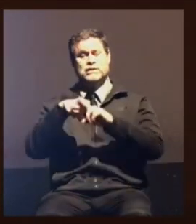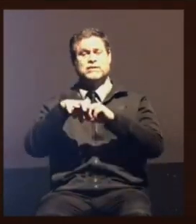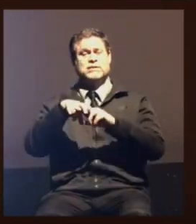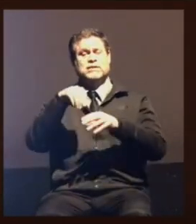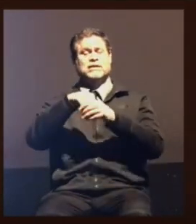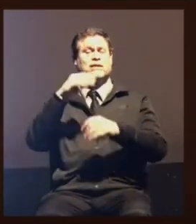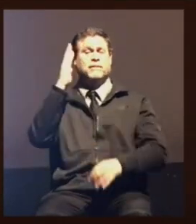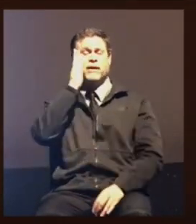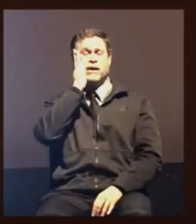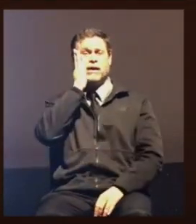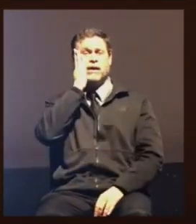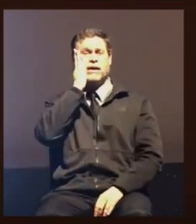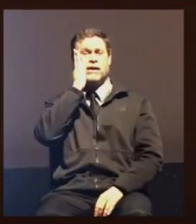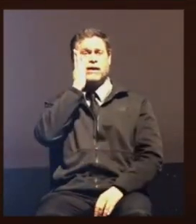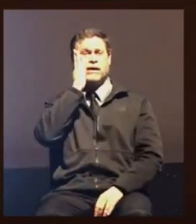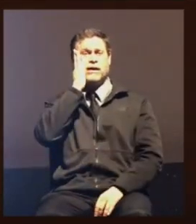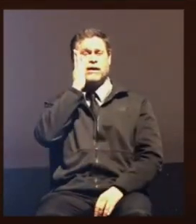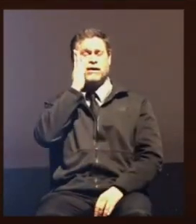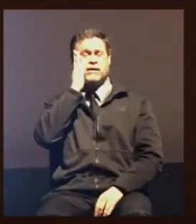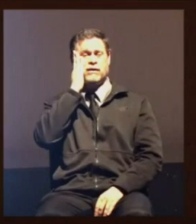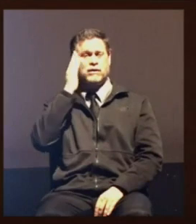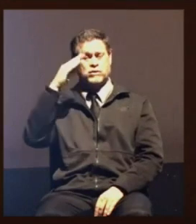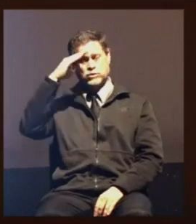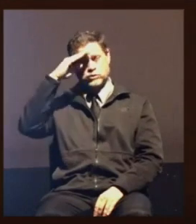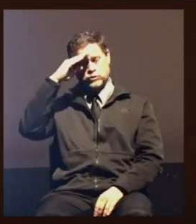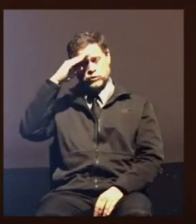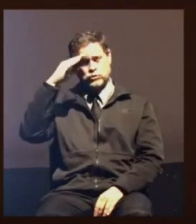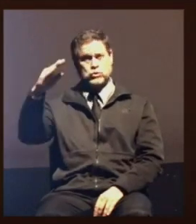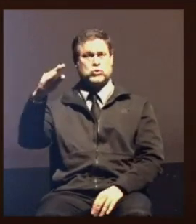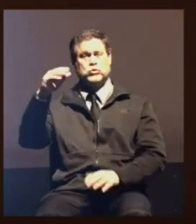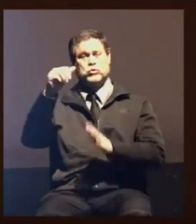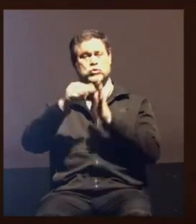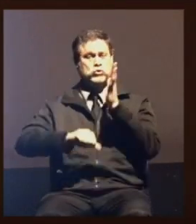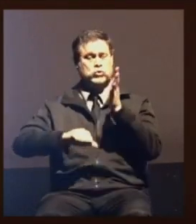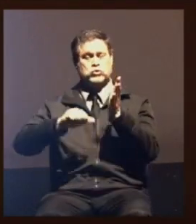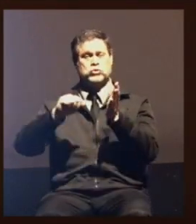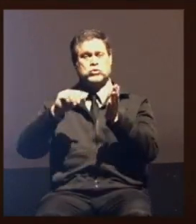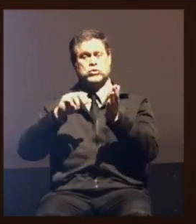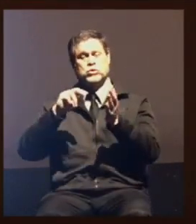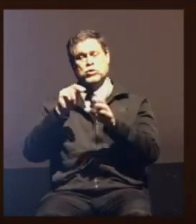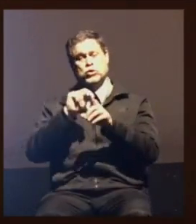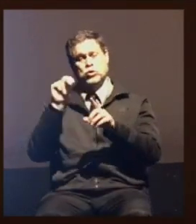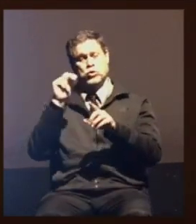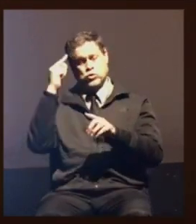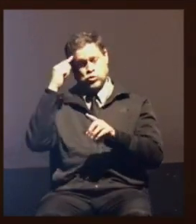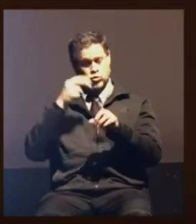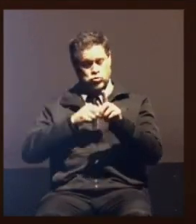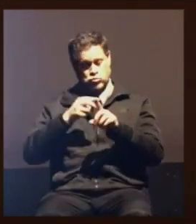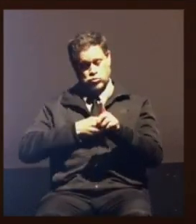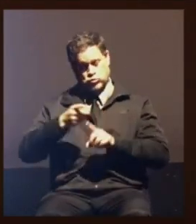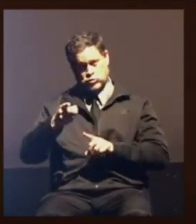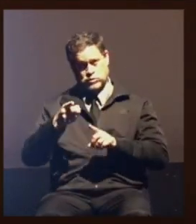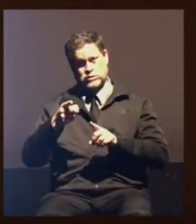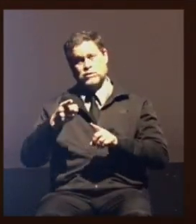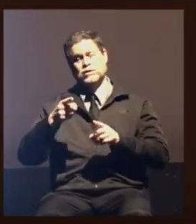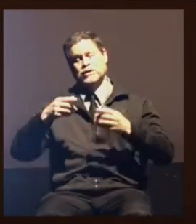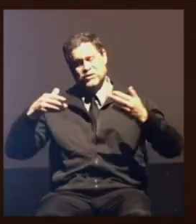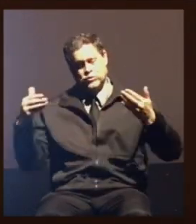bed and salute the surgeon, the neurosurgeon, who was introduced to him as a